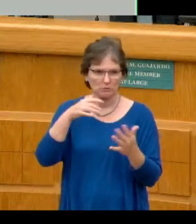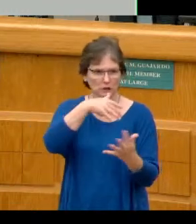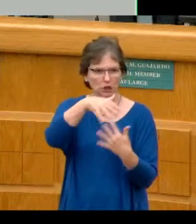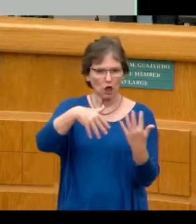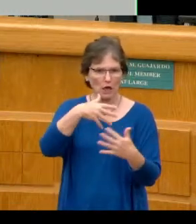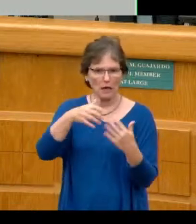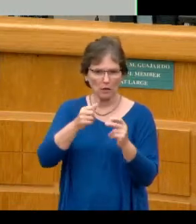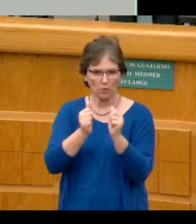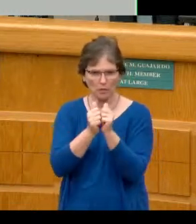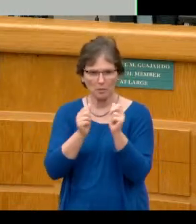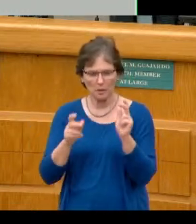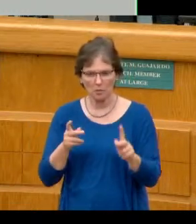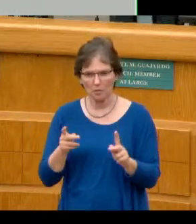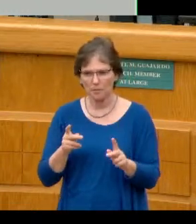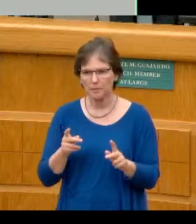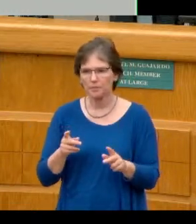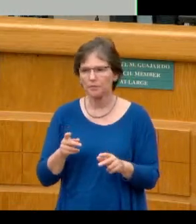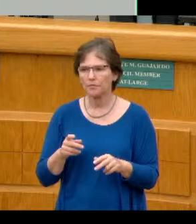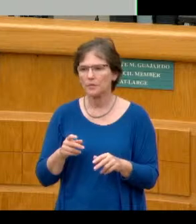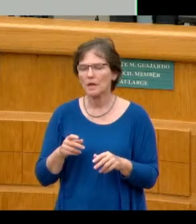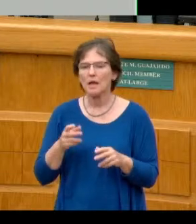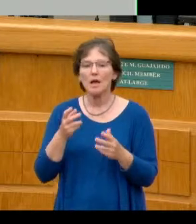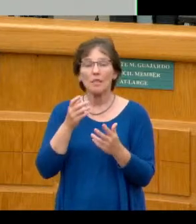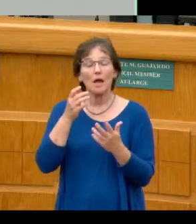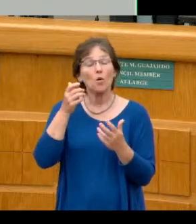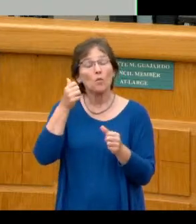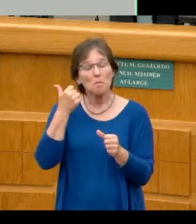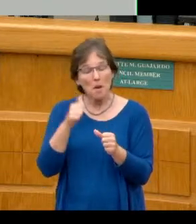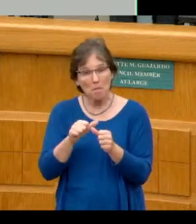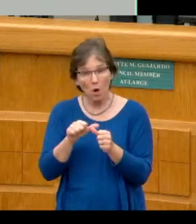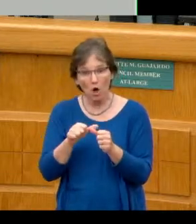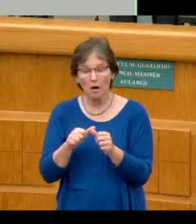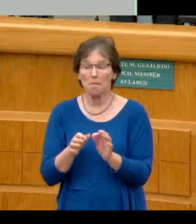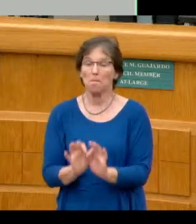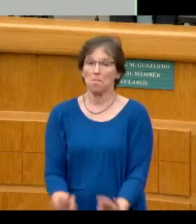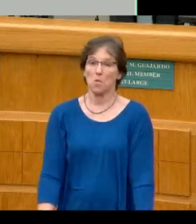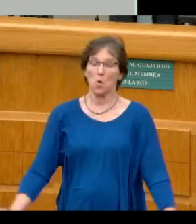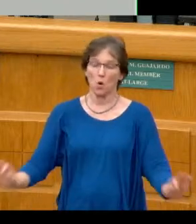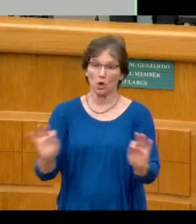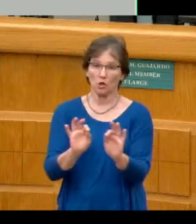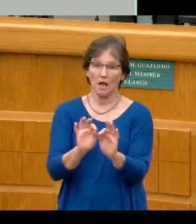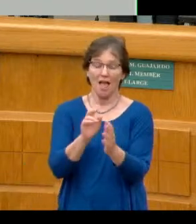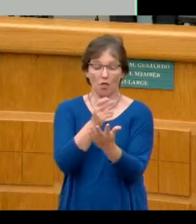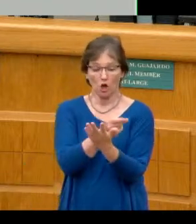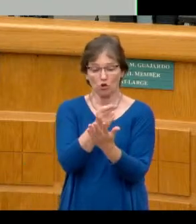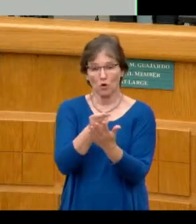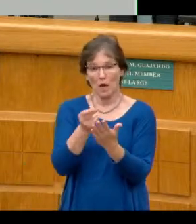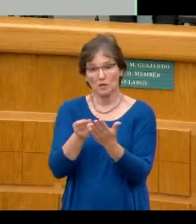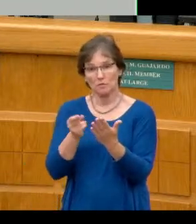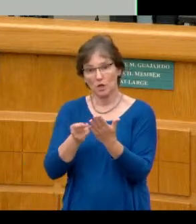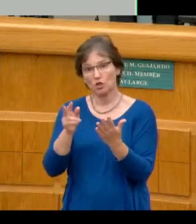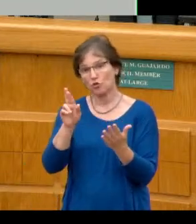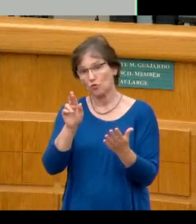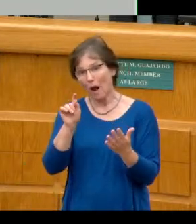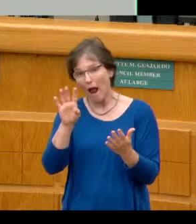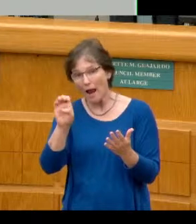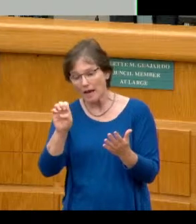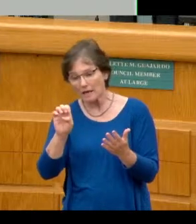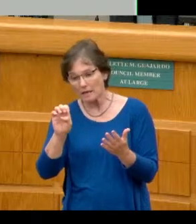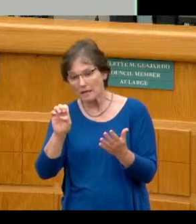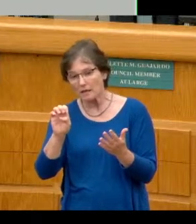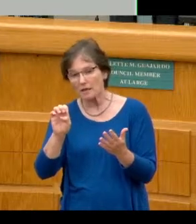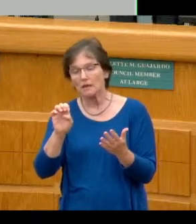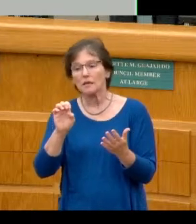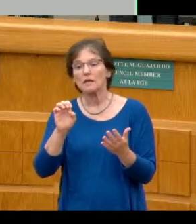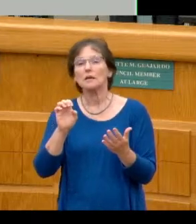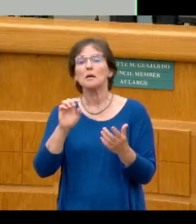UTMSI out in Port Aransas. Those are the types of establishments that we're talking about here. So we'll see how this progresses moving forward, but we're still well